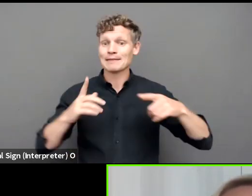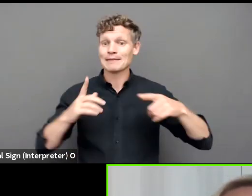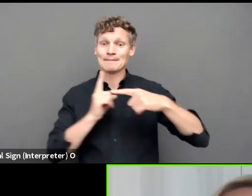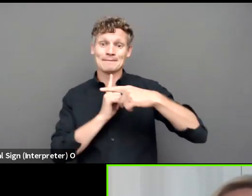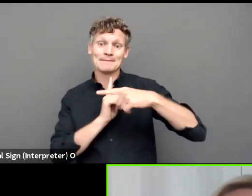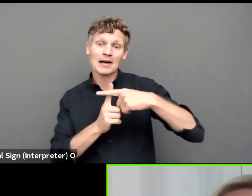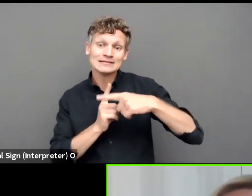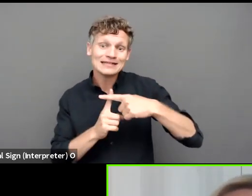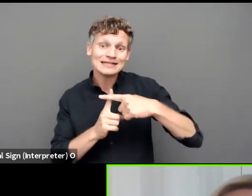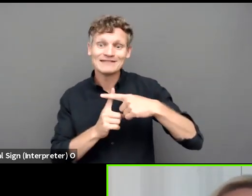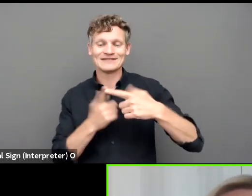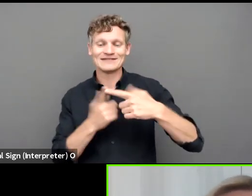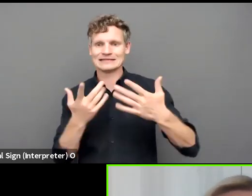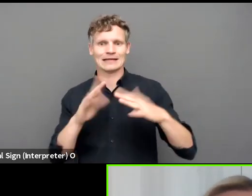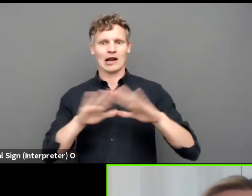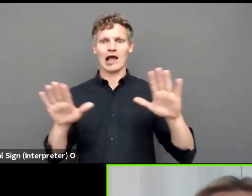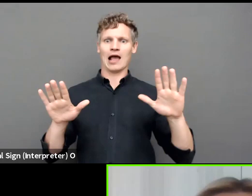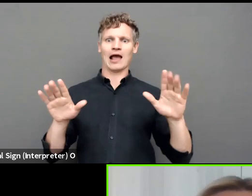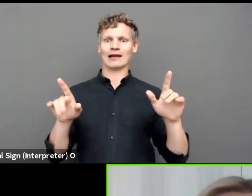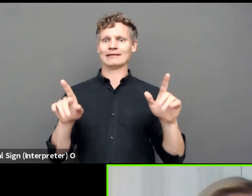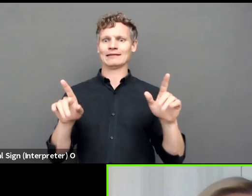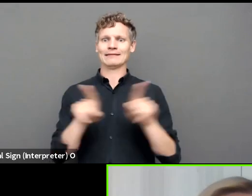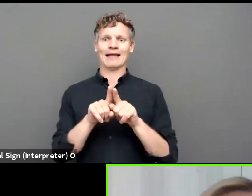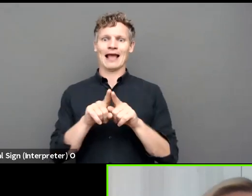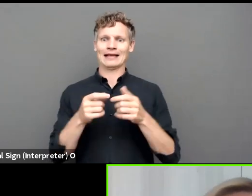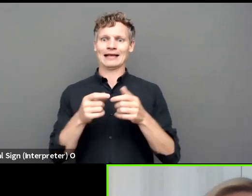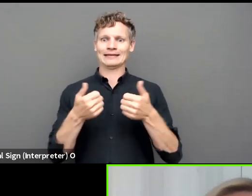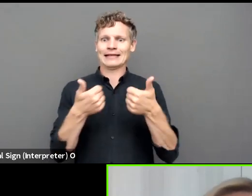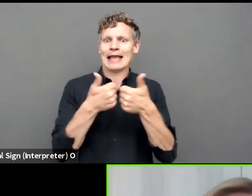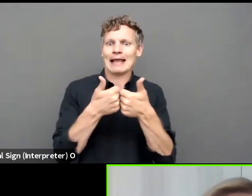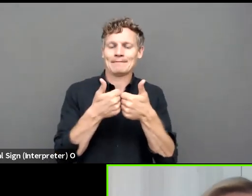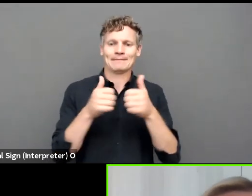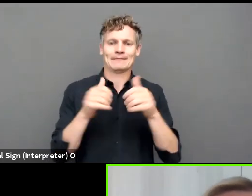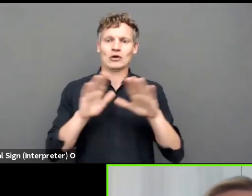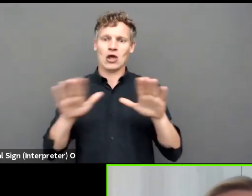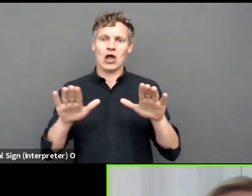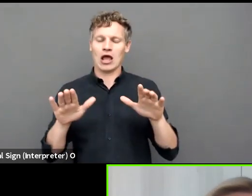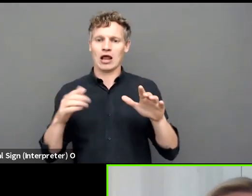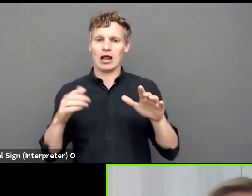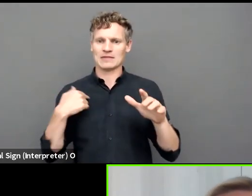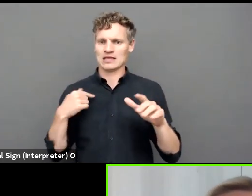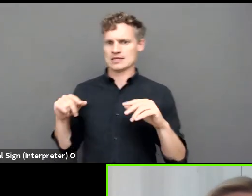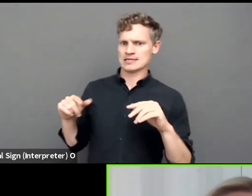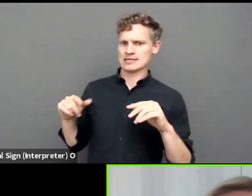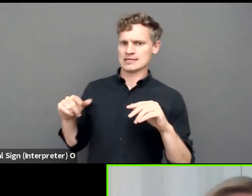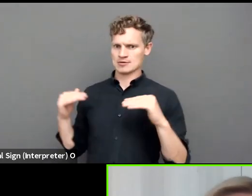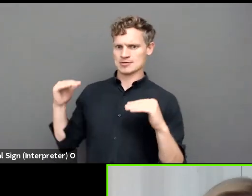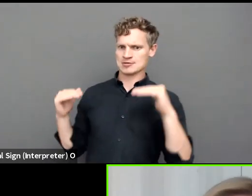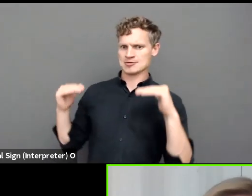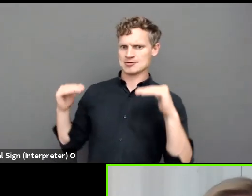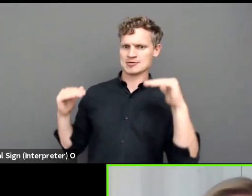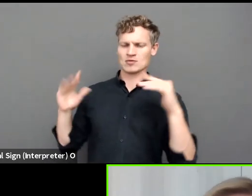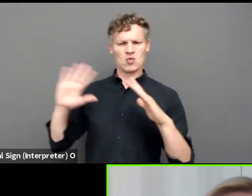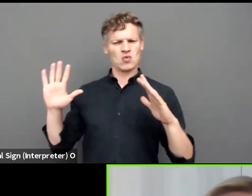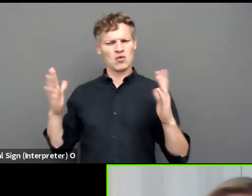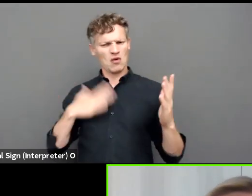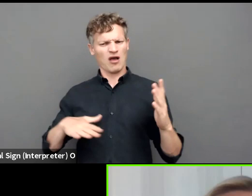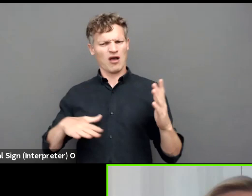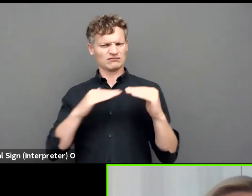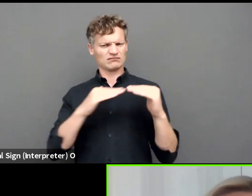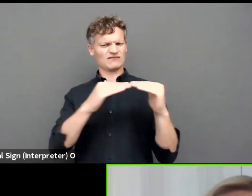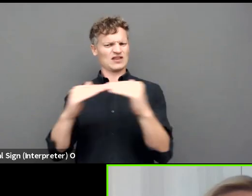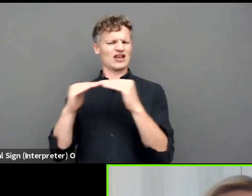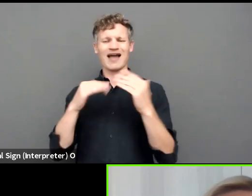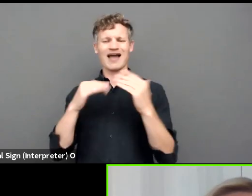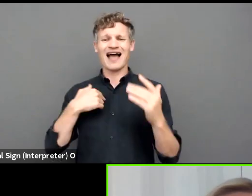game, and your gain is not my loss, etc. So I think that's important, but it's still pretty theoretical, and it won't be